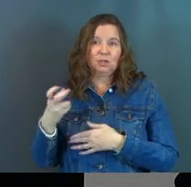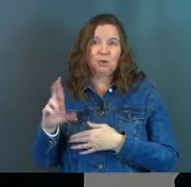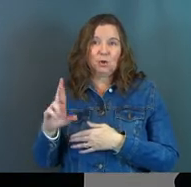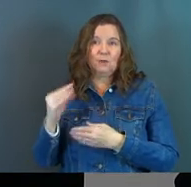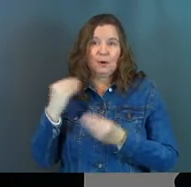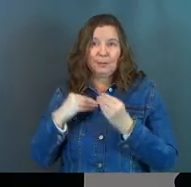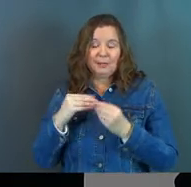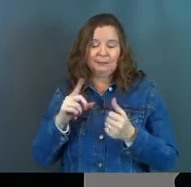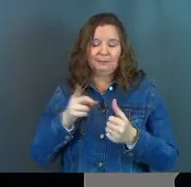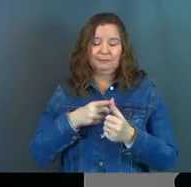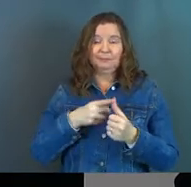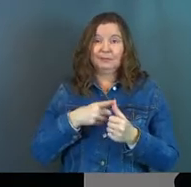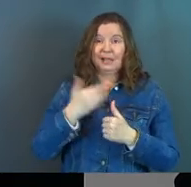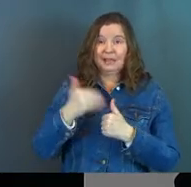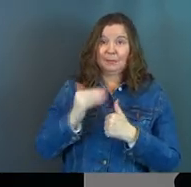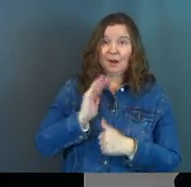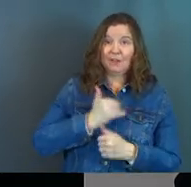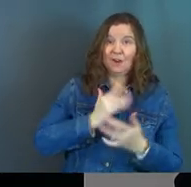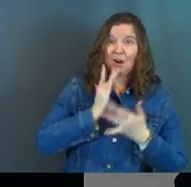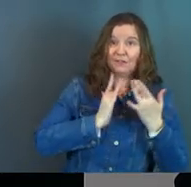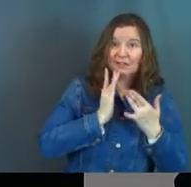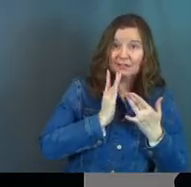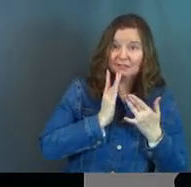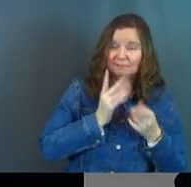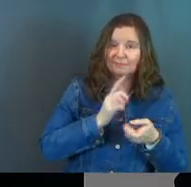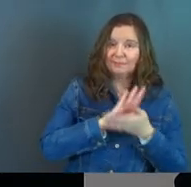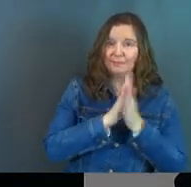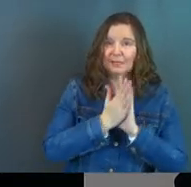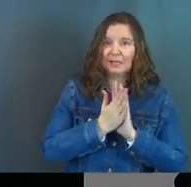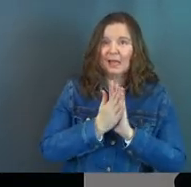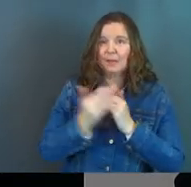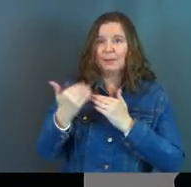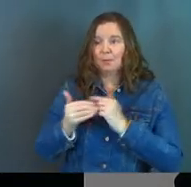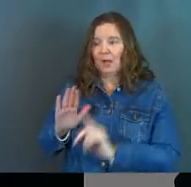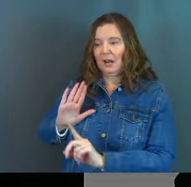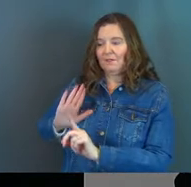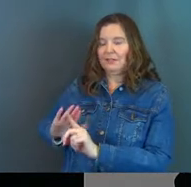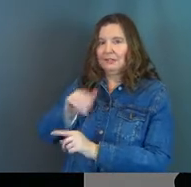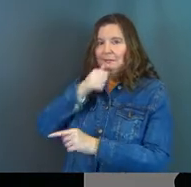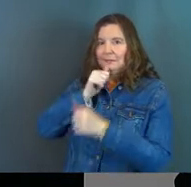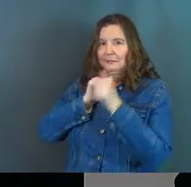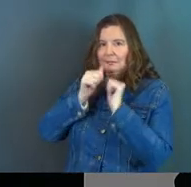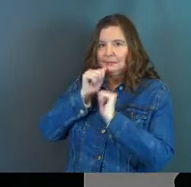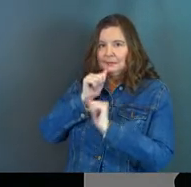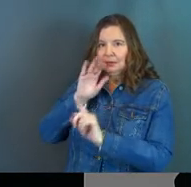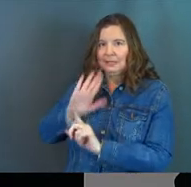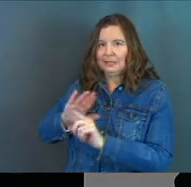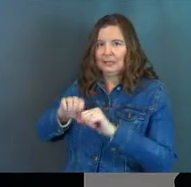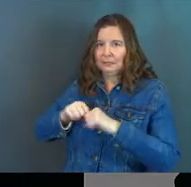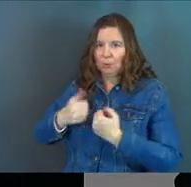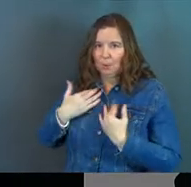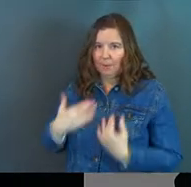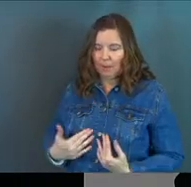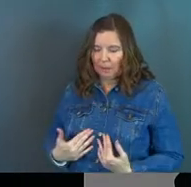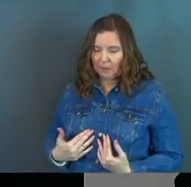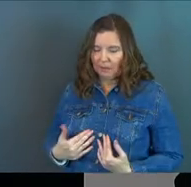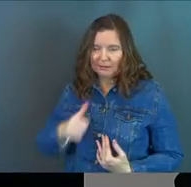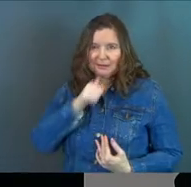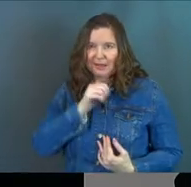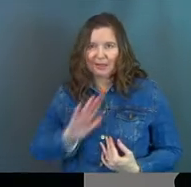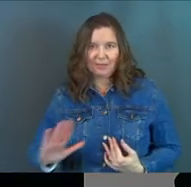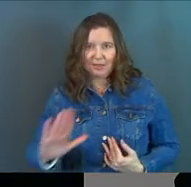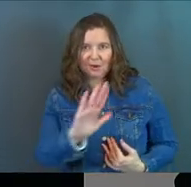And instead of the bread of our affliction, it was the bread of his affliction. It was his broken body, not